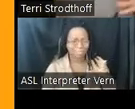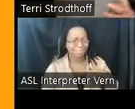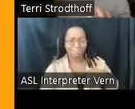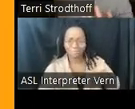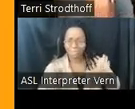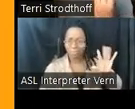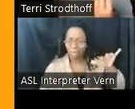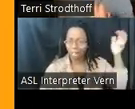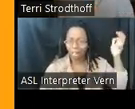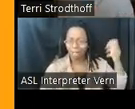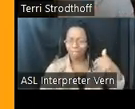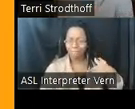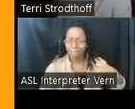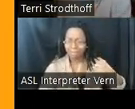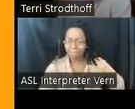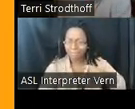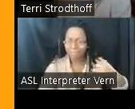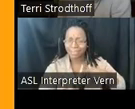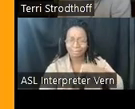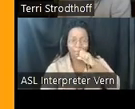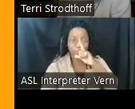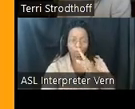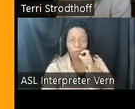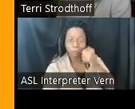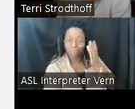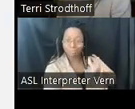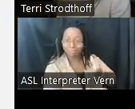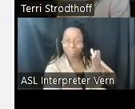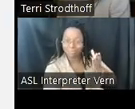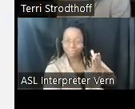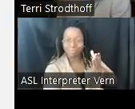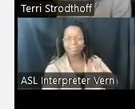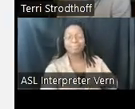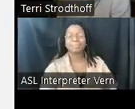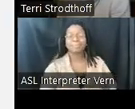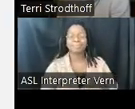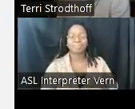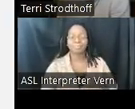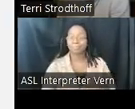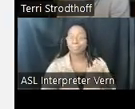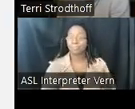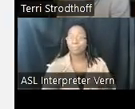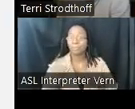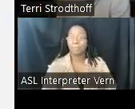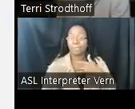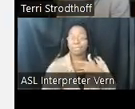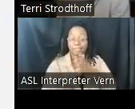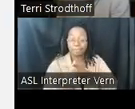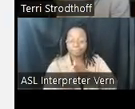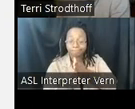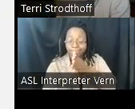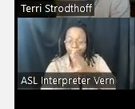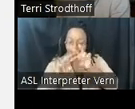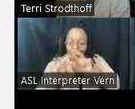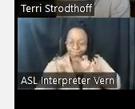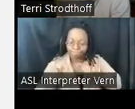not seeing that, not showing up in their truth. And how we have traditionally answered that in this field is that when people